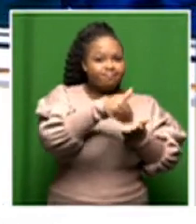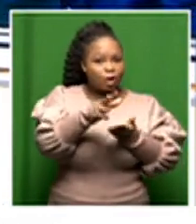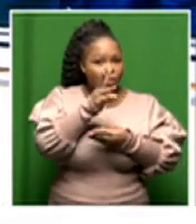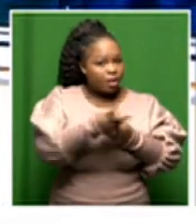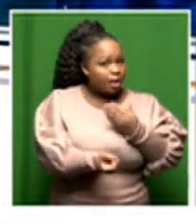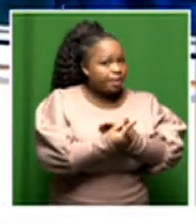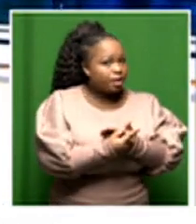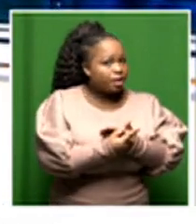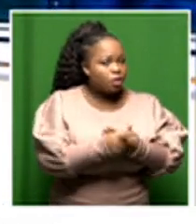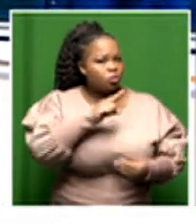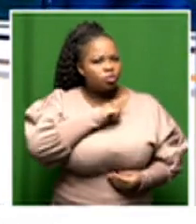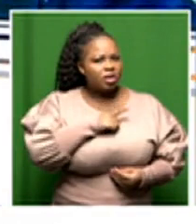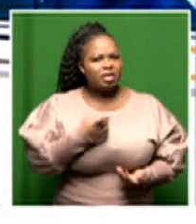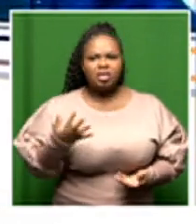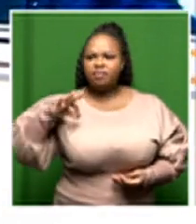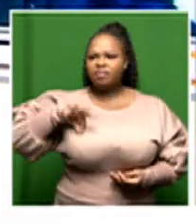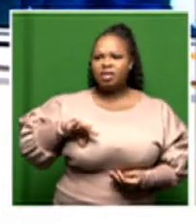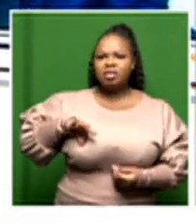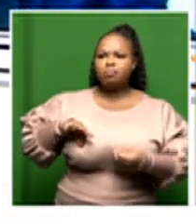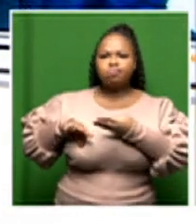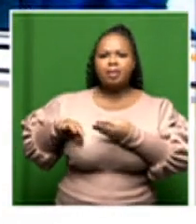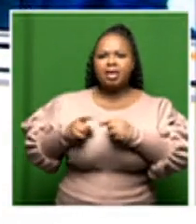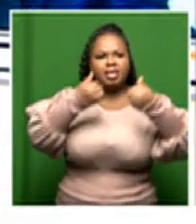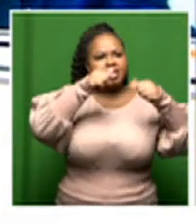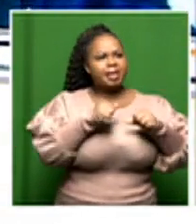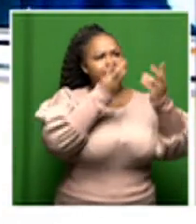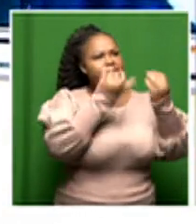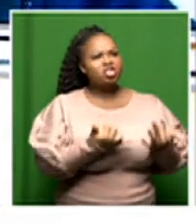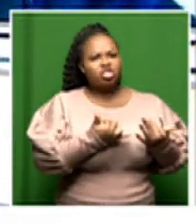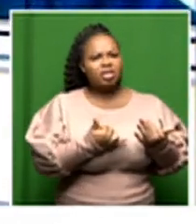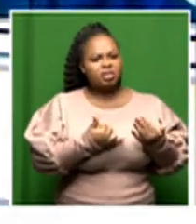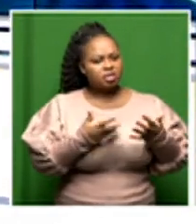been accounted for in the budget, where does that leave you?